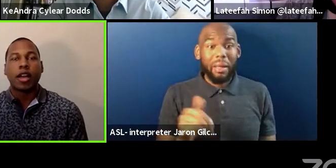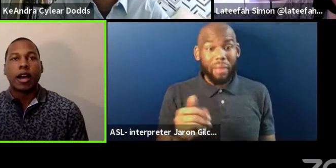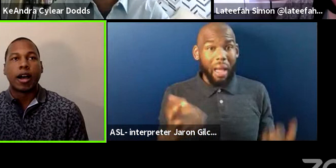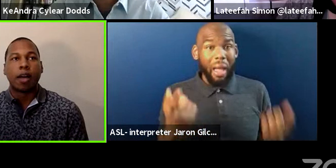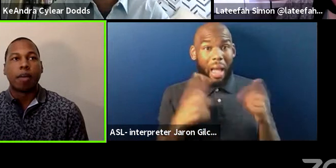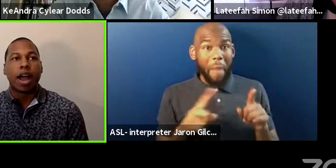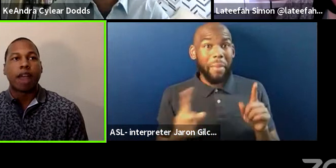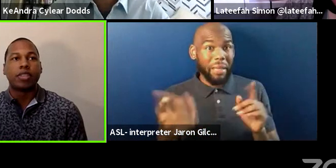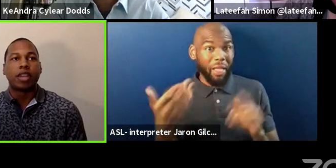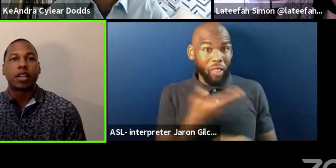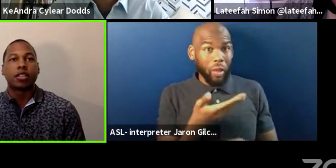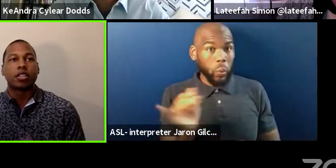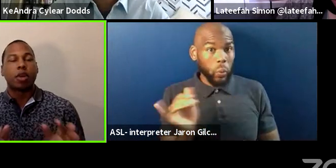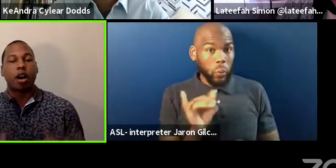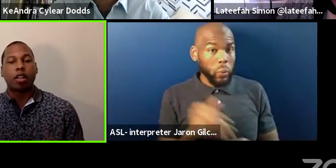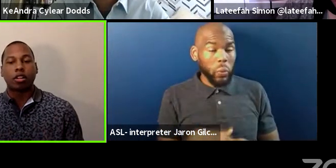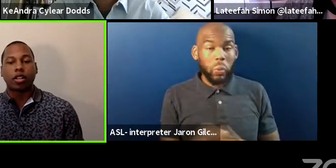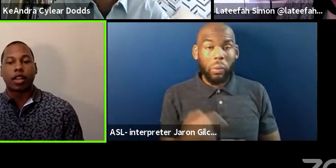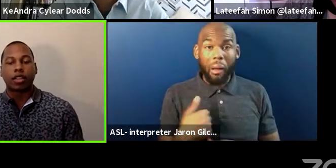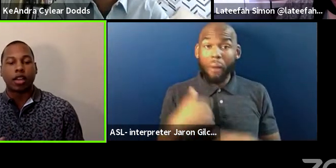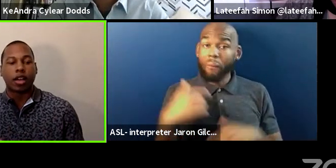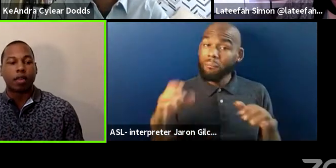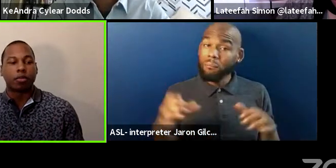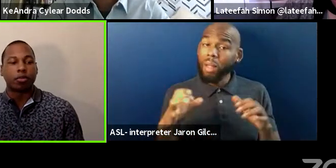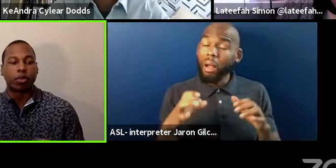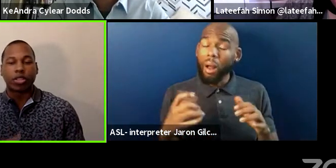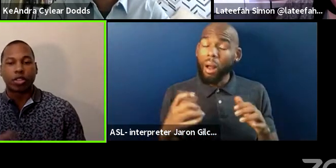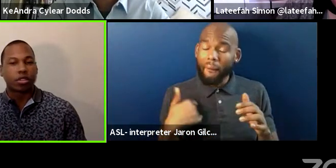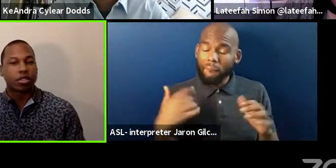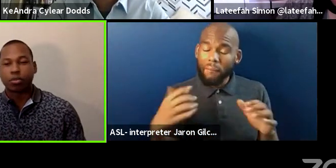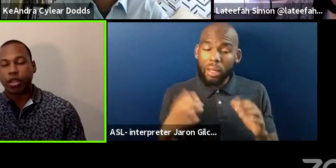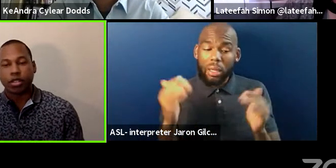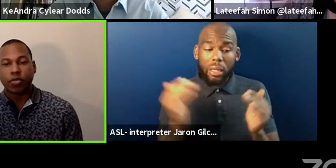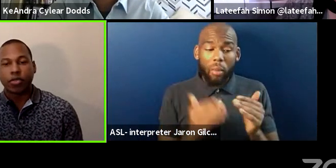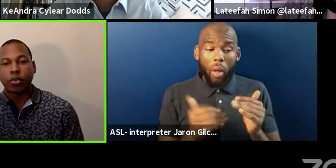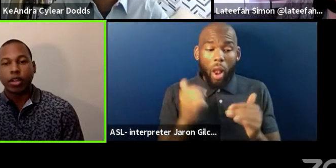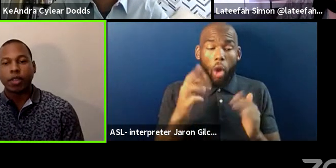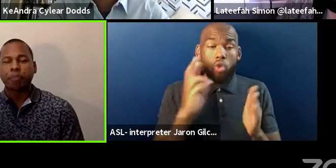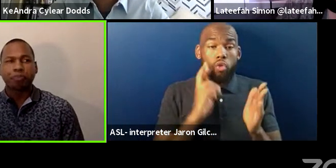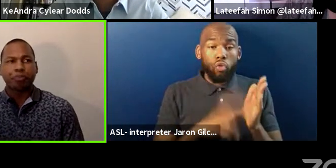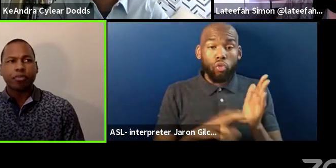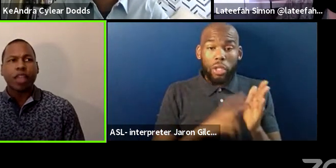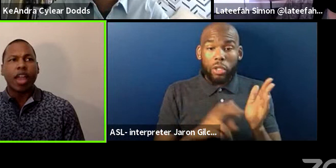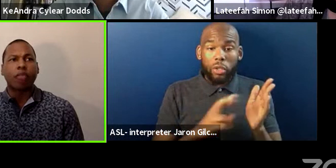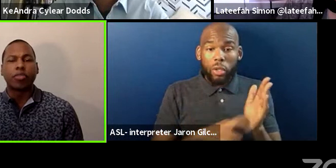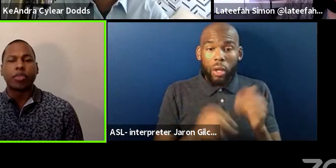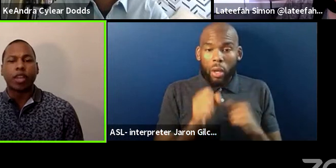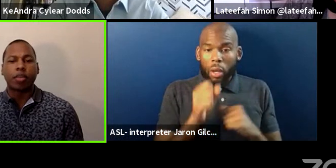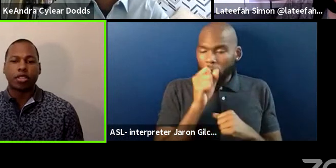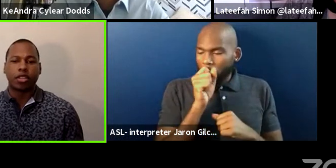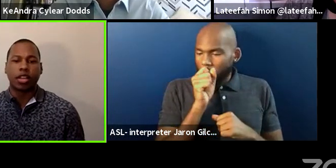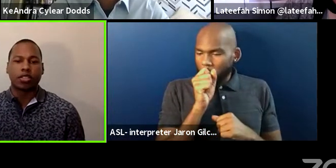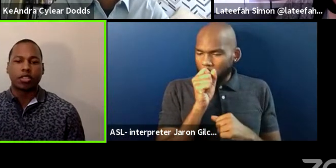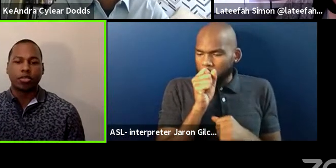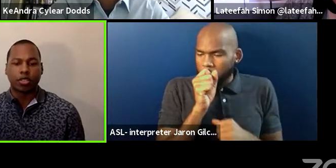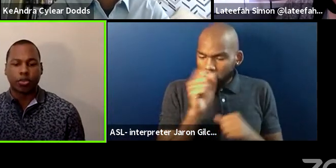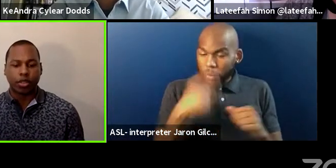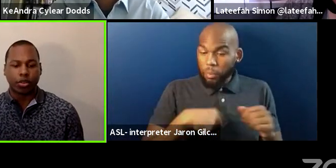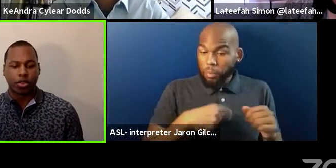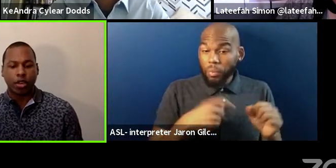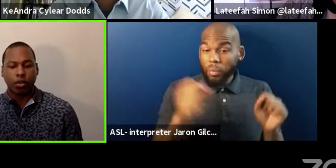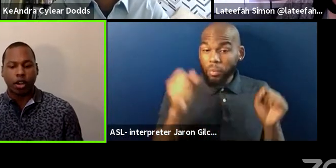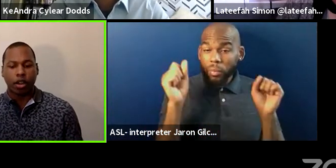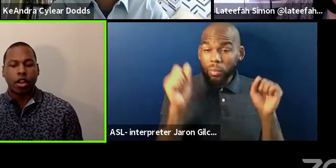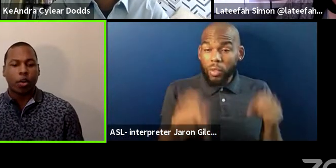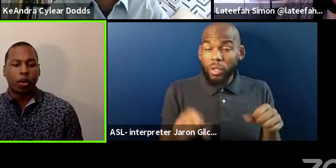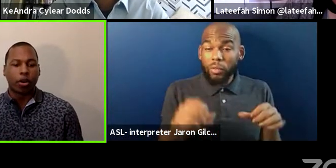well. I've done smaller research sprints, if you will, and we've been able to institute this really